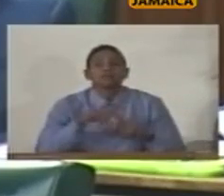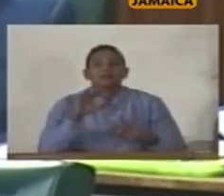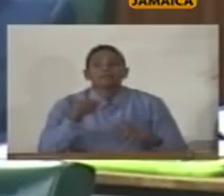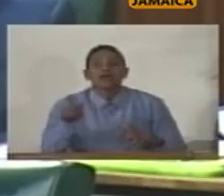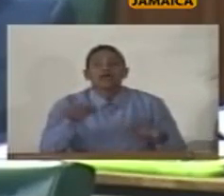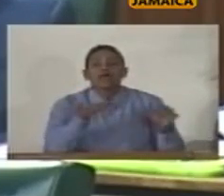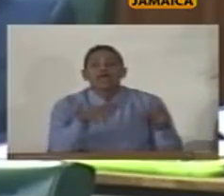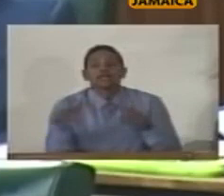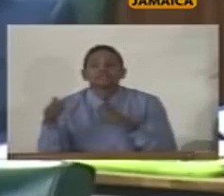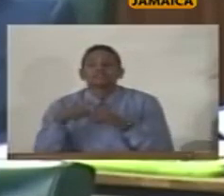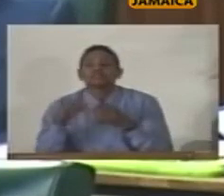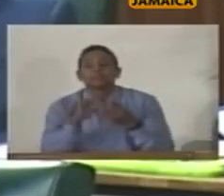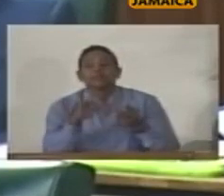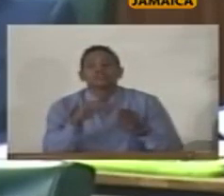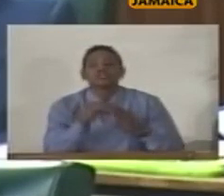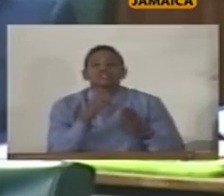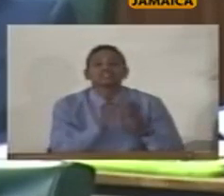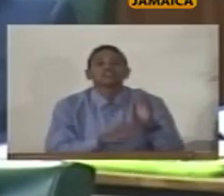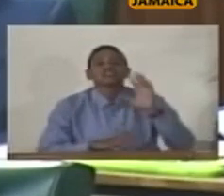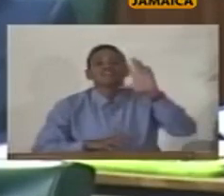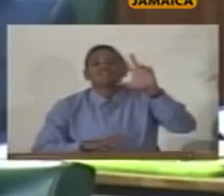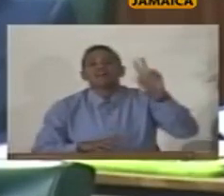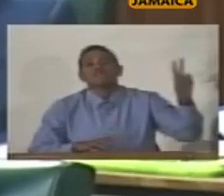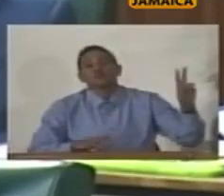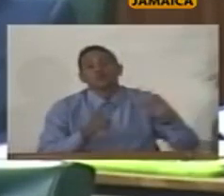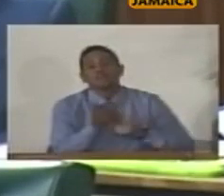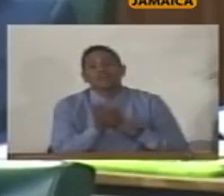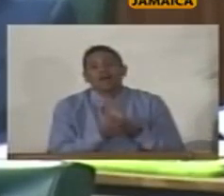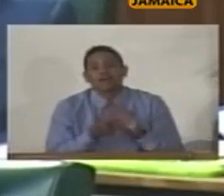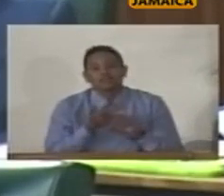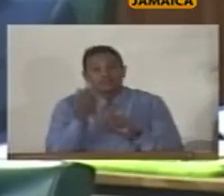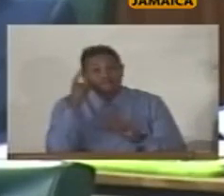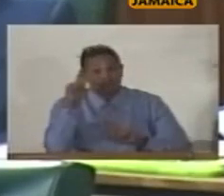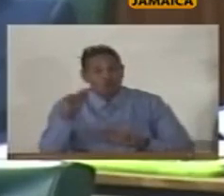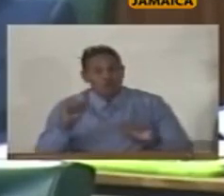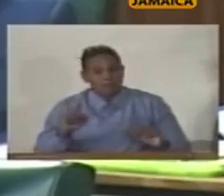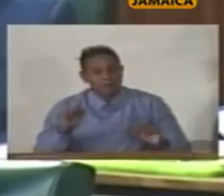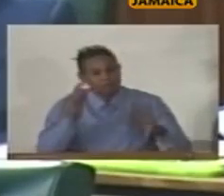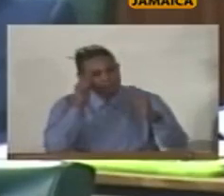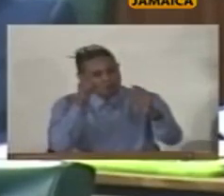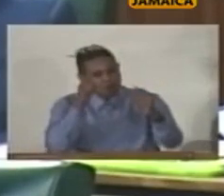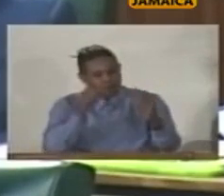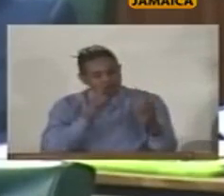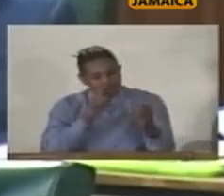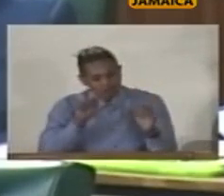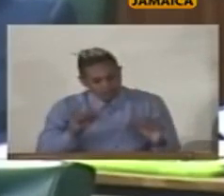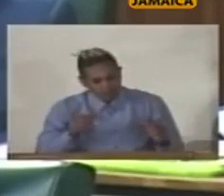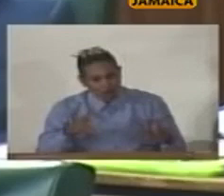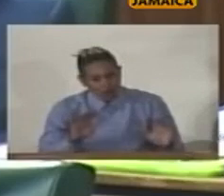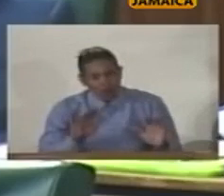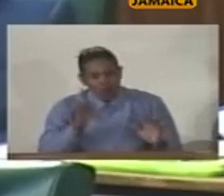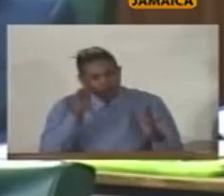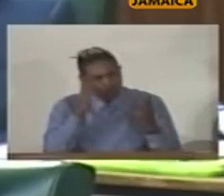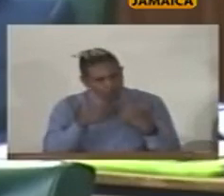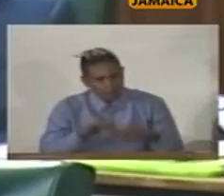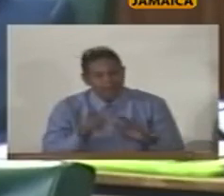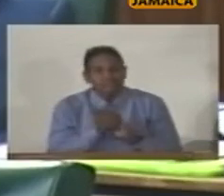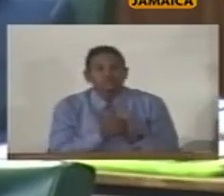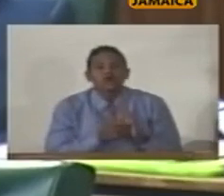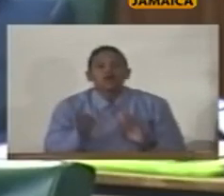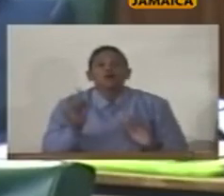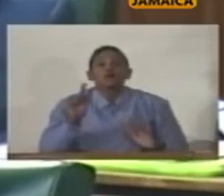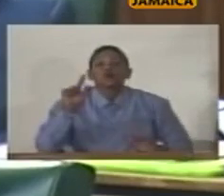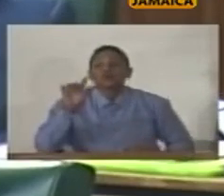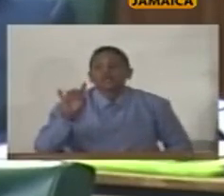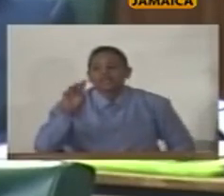entities mentioned in section 5.2 of the Act for the purpose of enabling compliance with the Act. And whereas on the 28th of